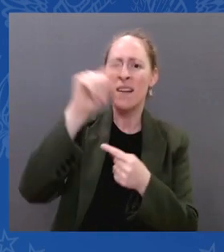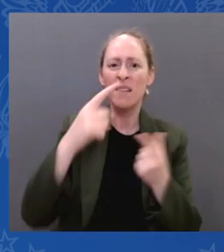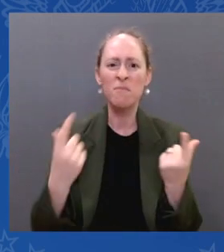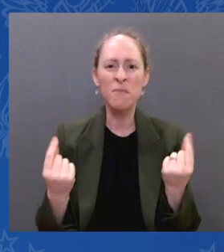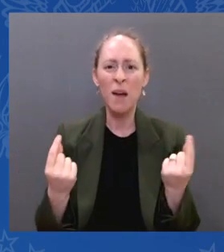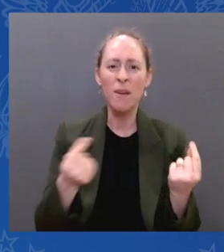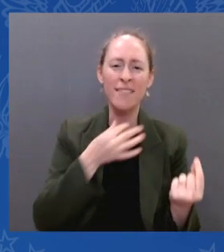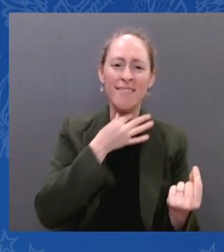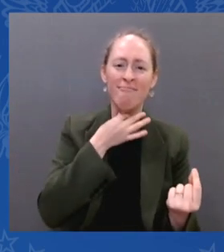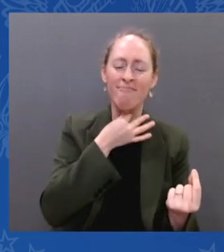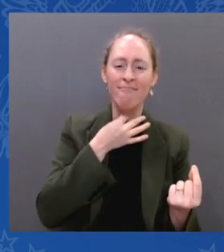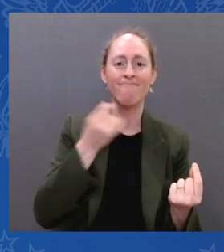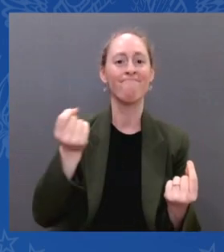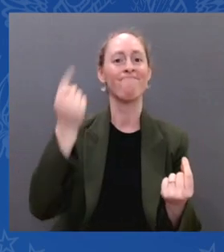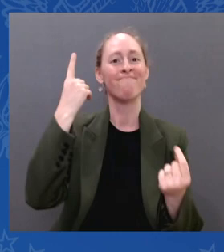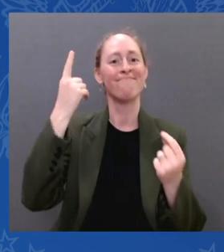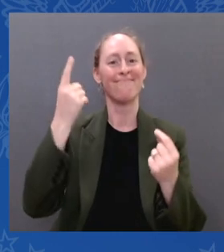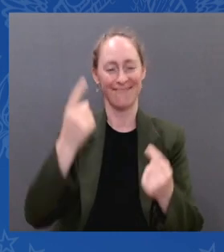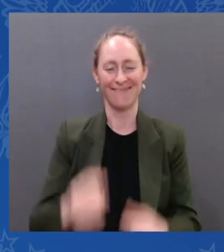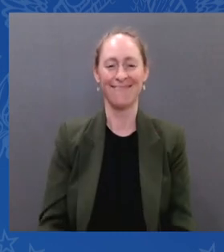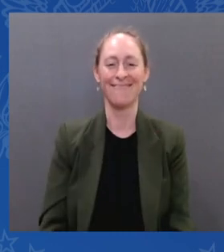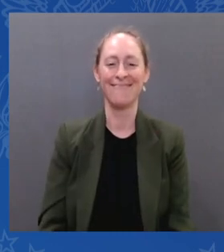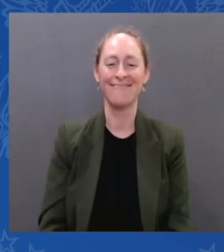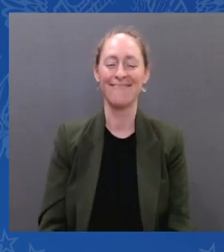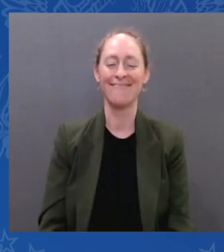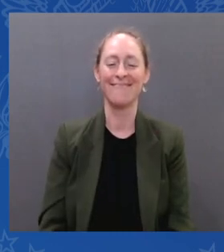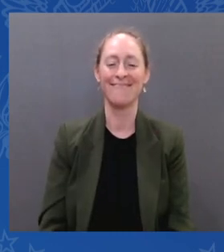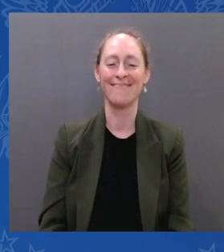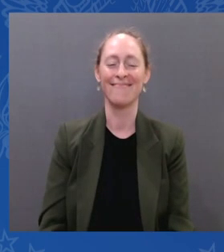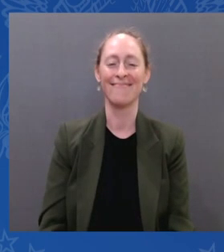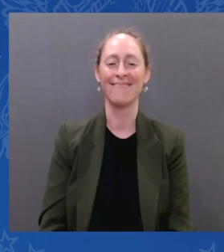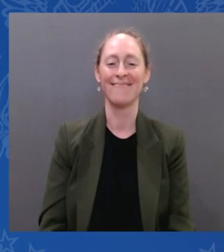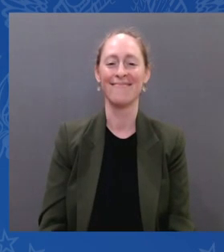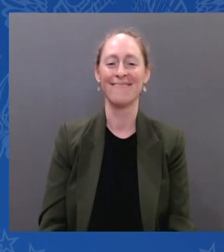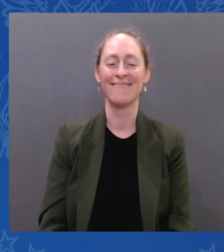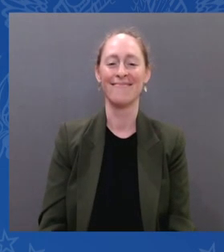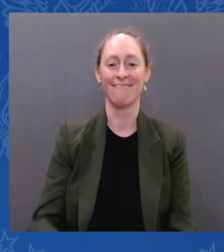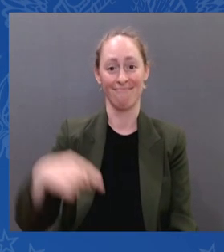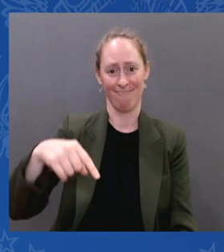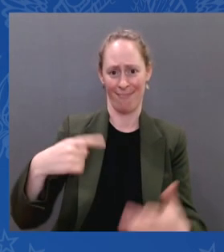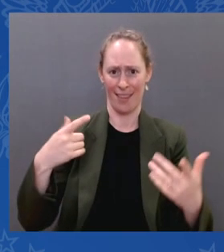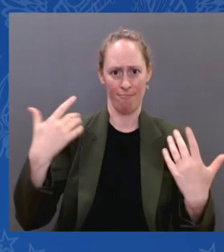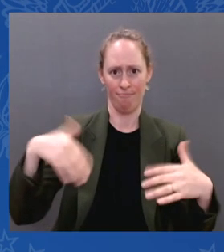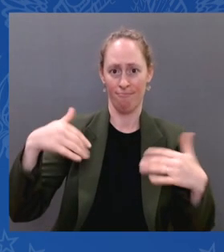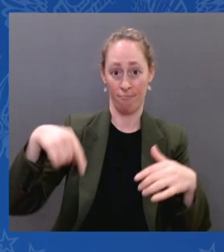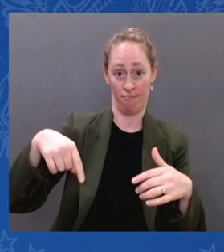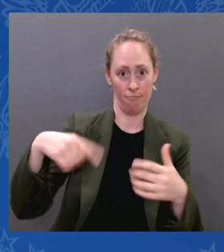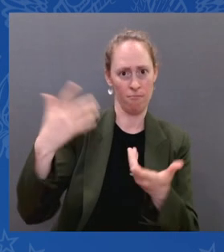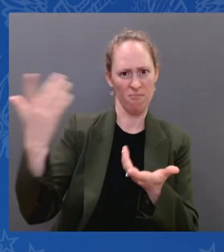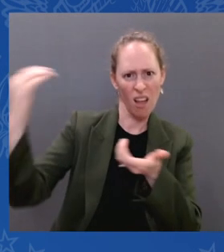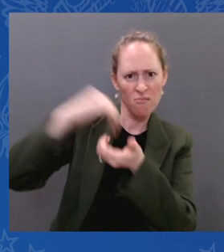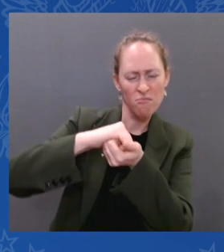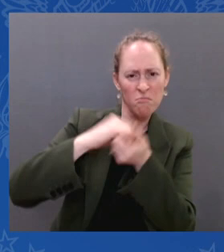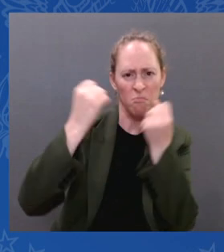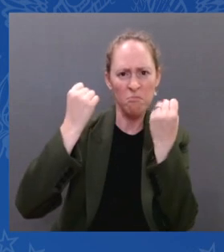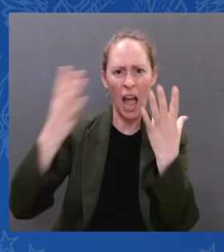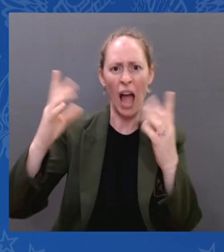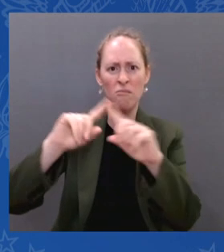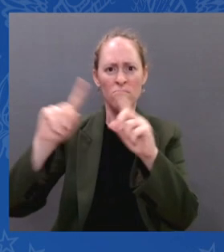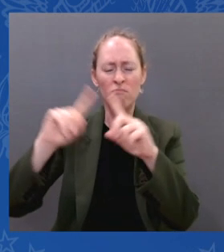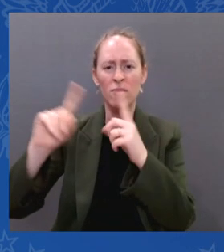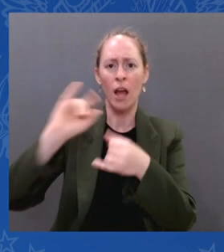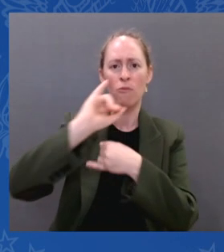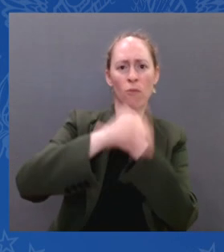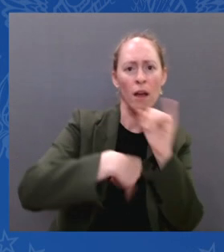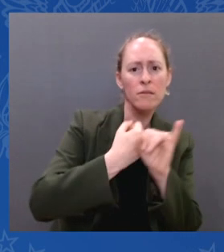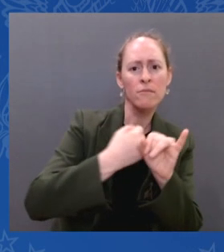and norms that govern our cooperation in space. This telescope is one of humanity's